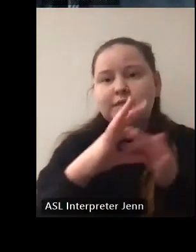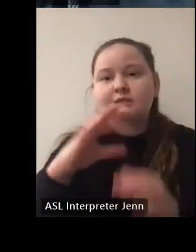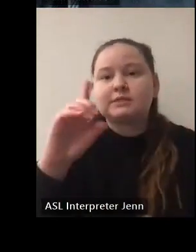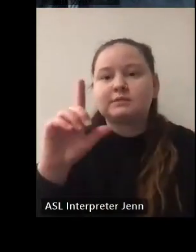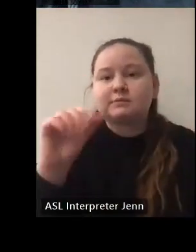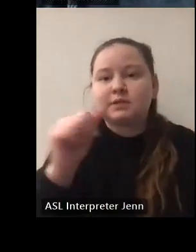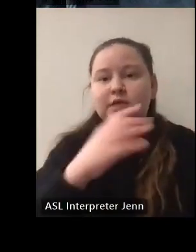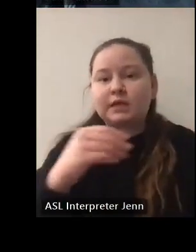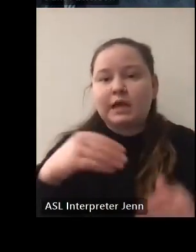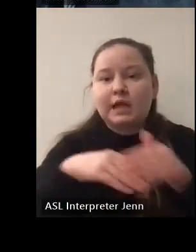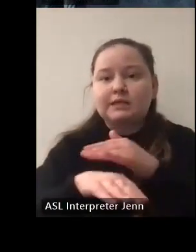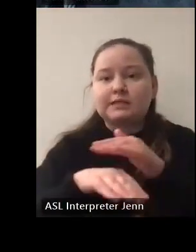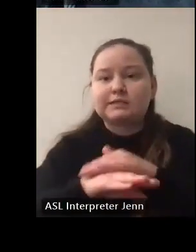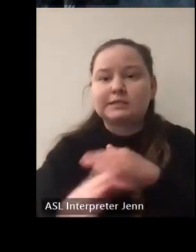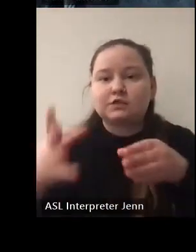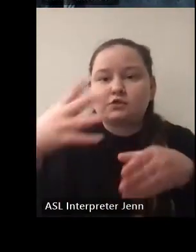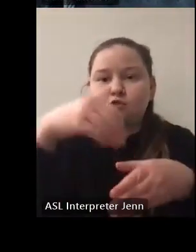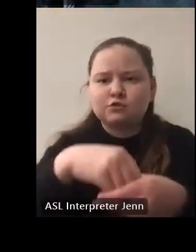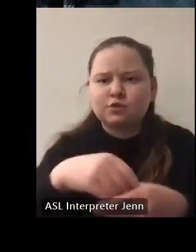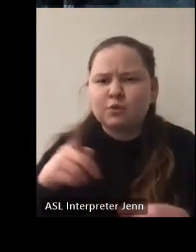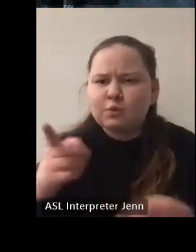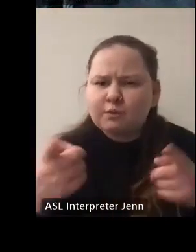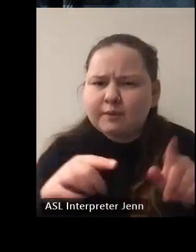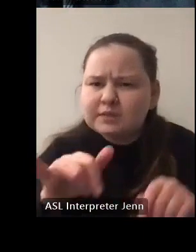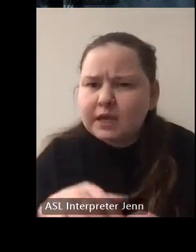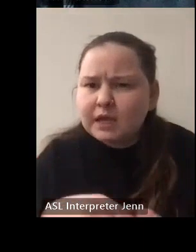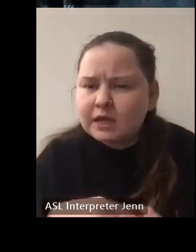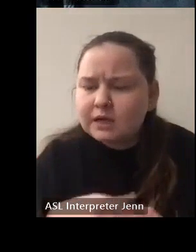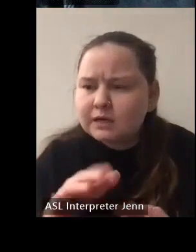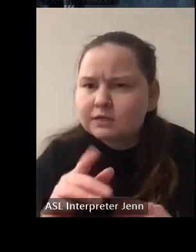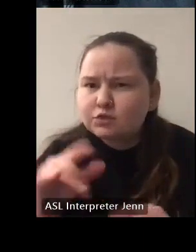and inclusion. When was that, Lana? Was that